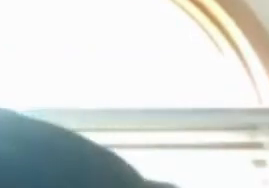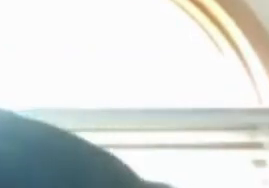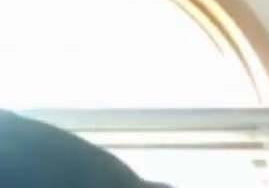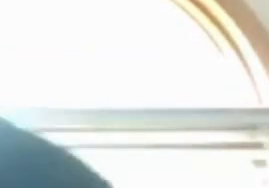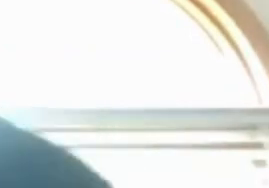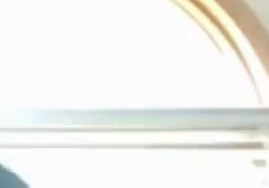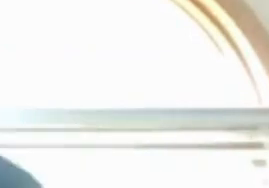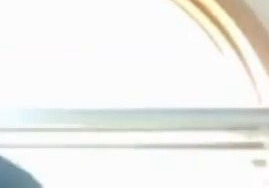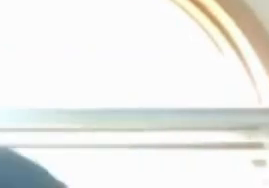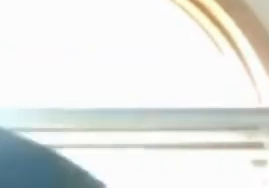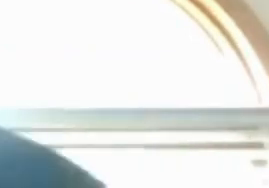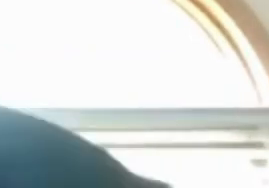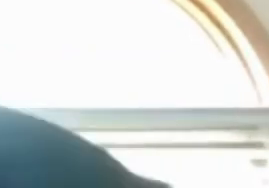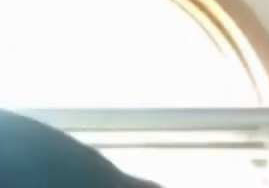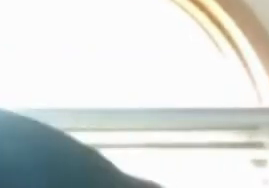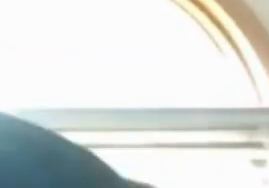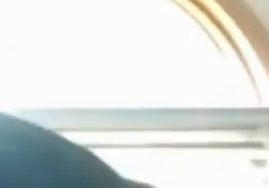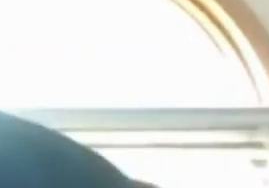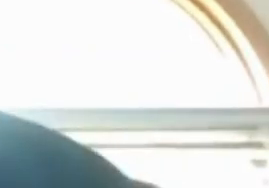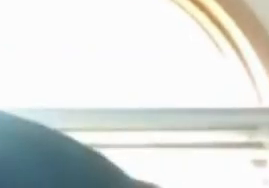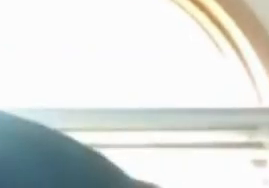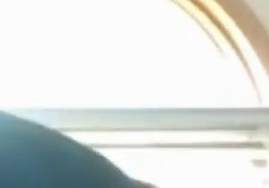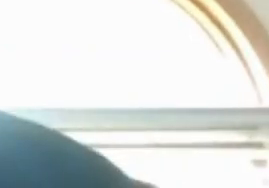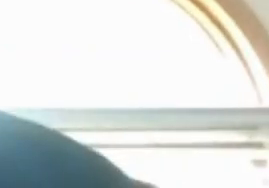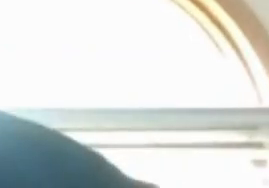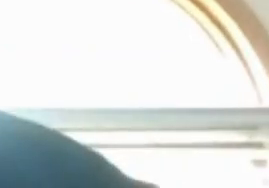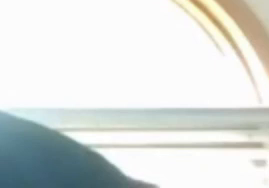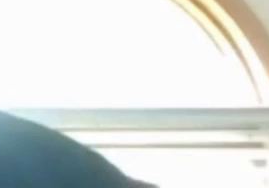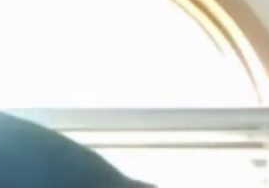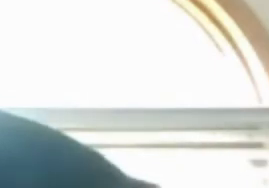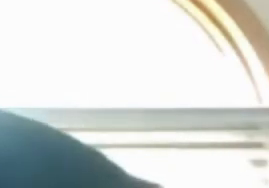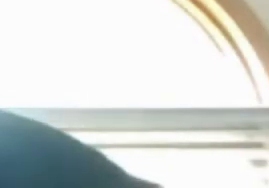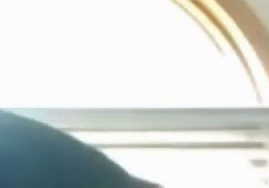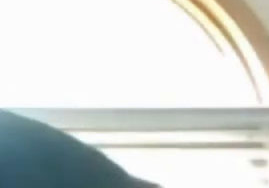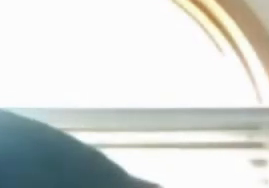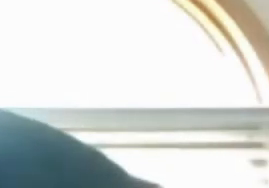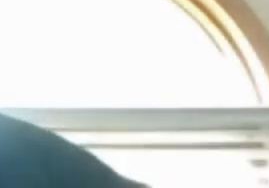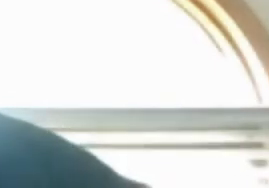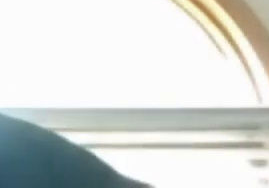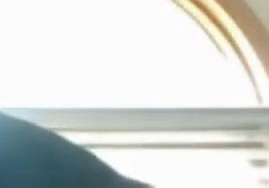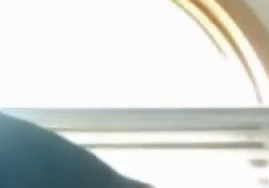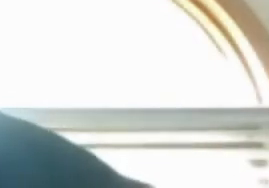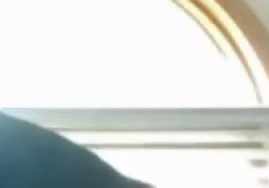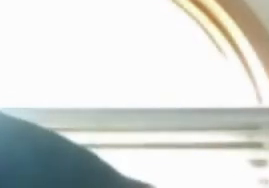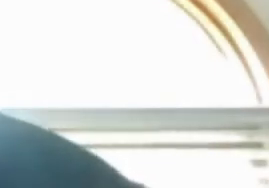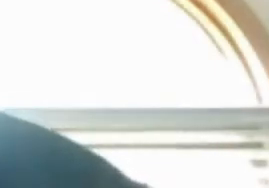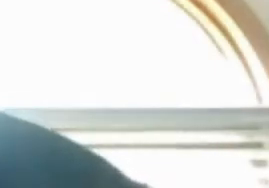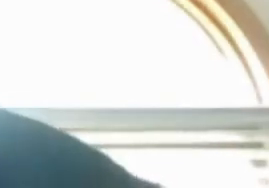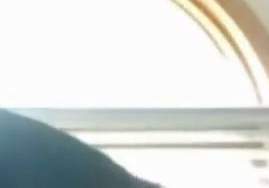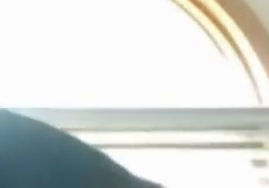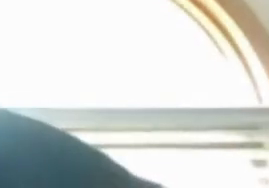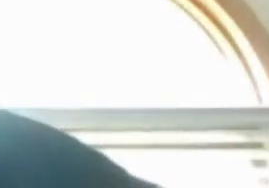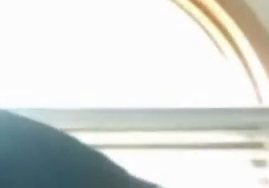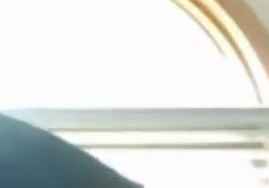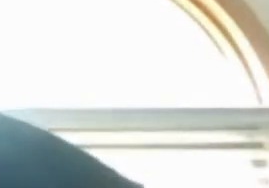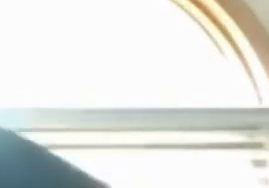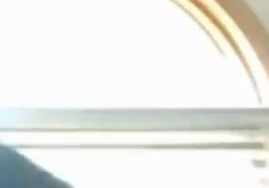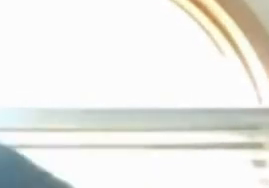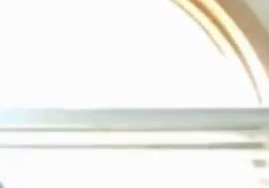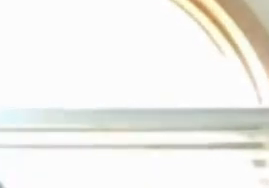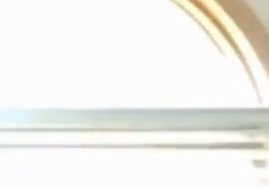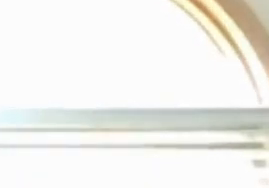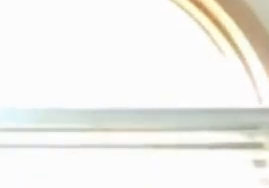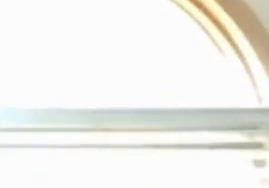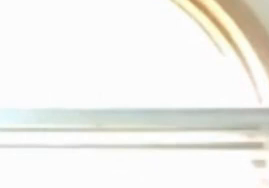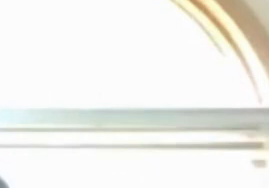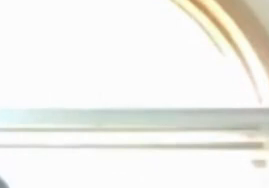YouTube. If you're on the platform, please share the city and country where you're calling from in the chat. We're very